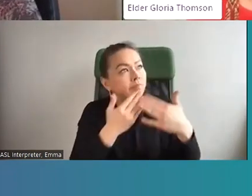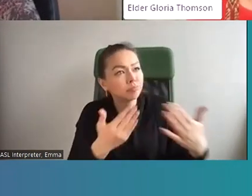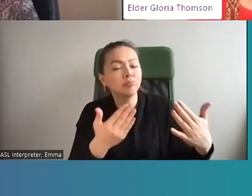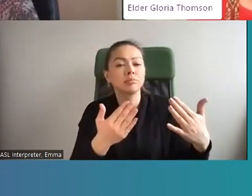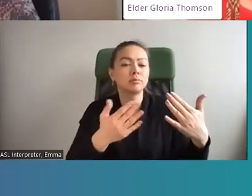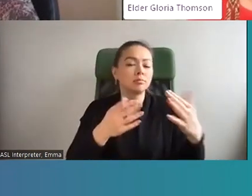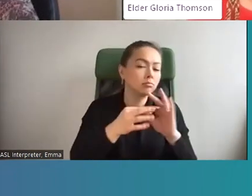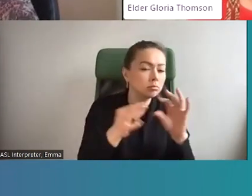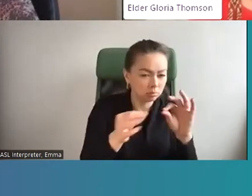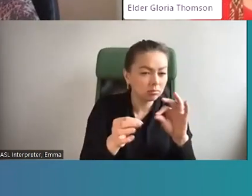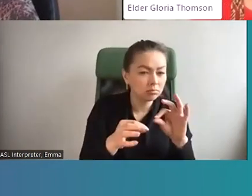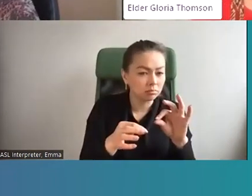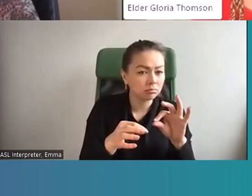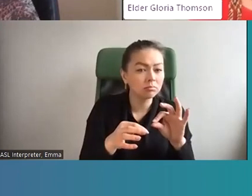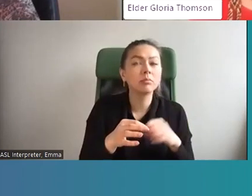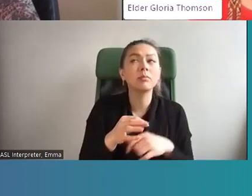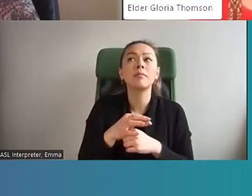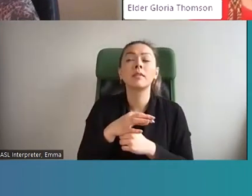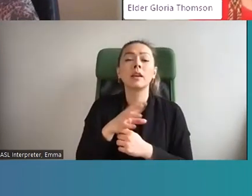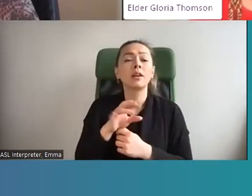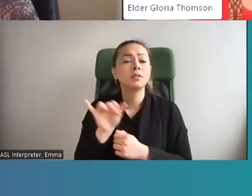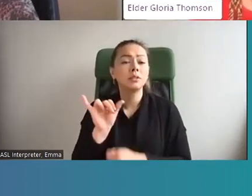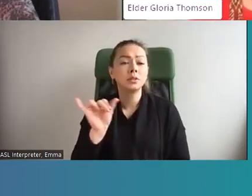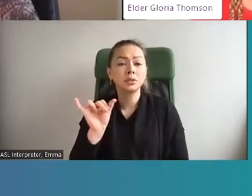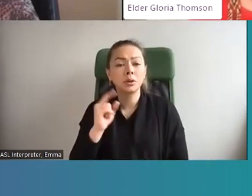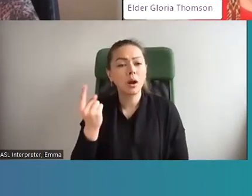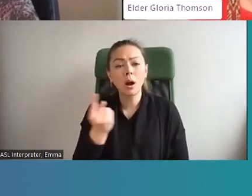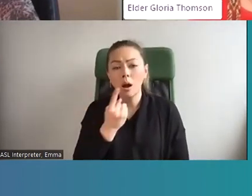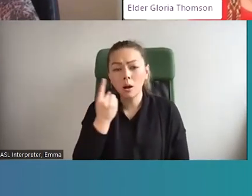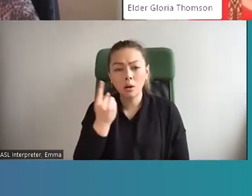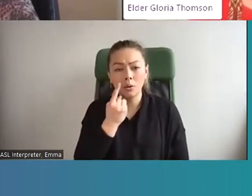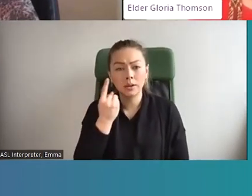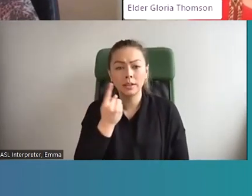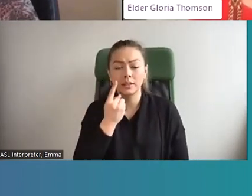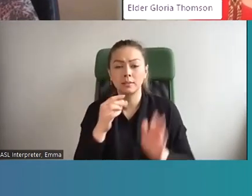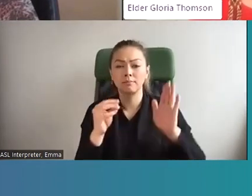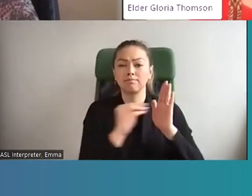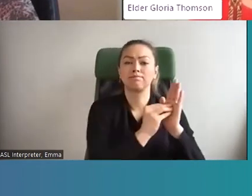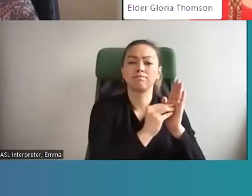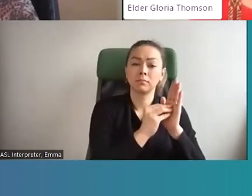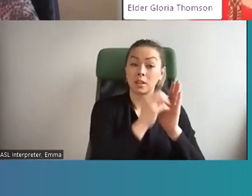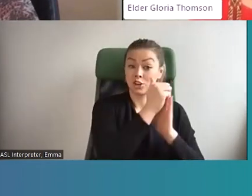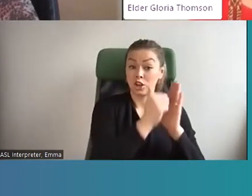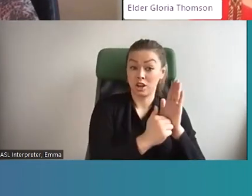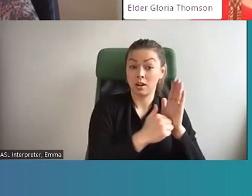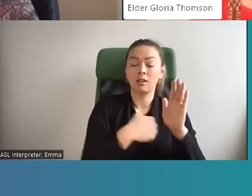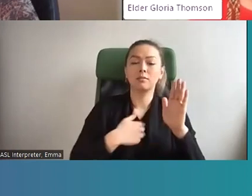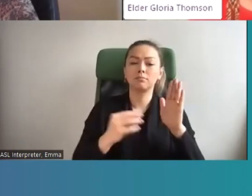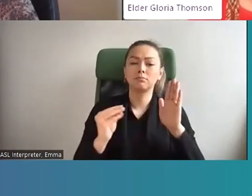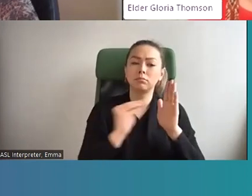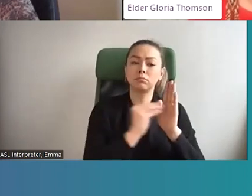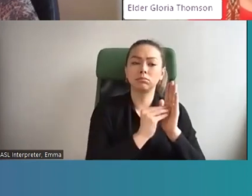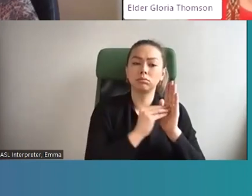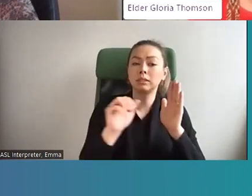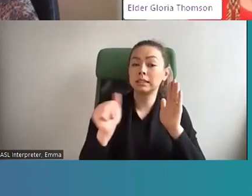always put 10 minutes for myself on the agenda so that I'd have an opportunity to do